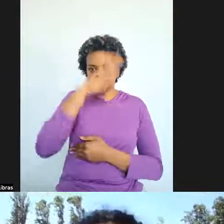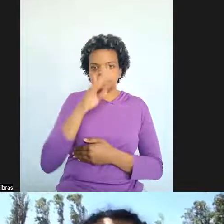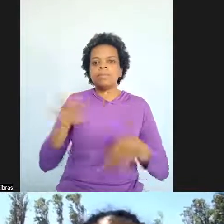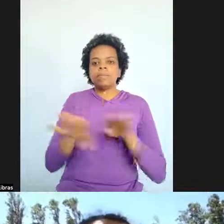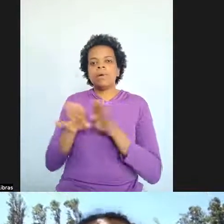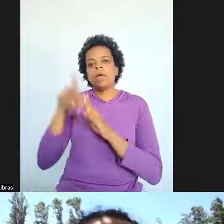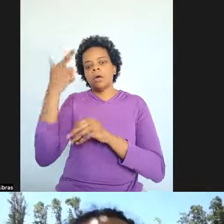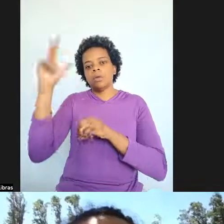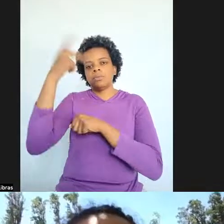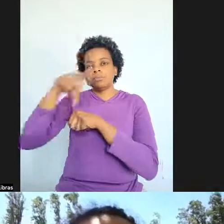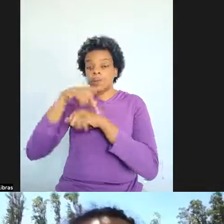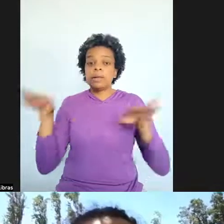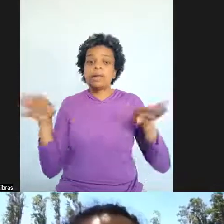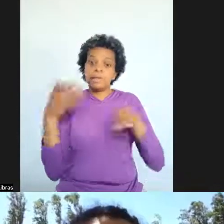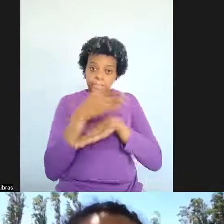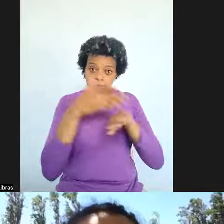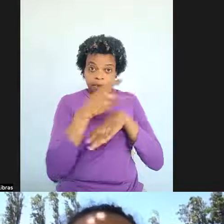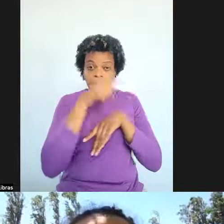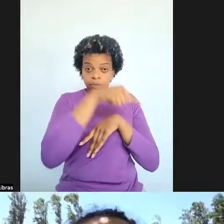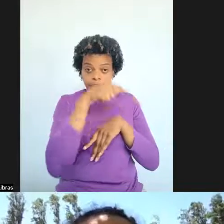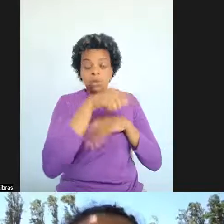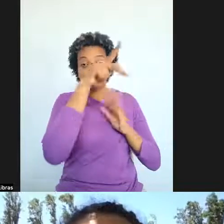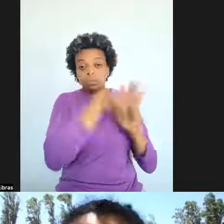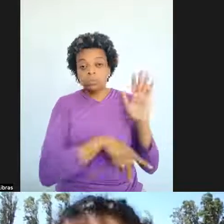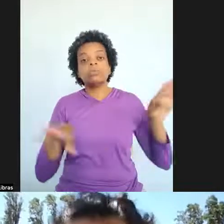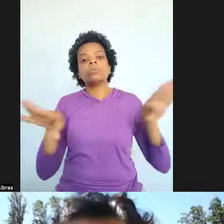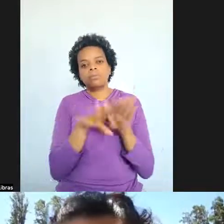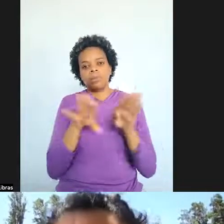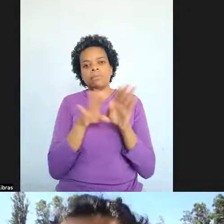2,230 national international forums and more than